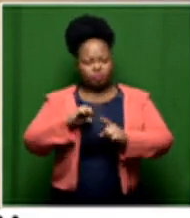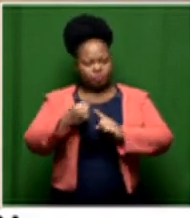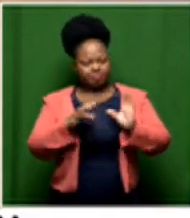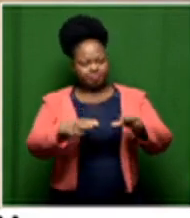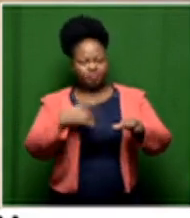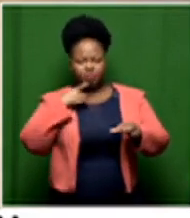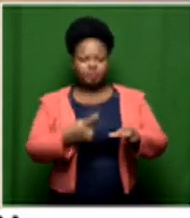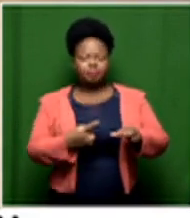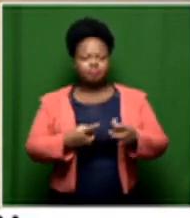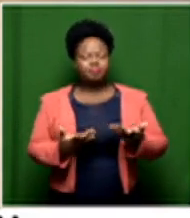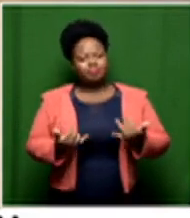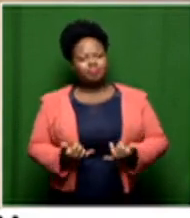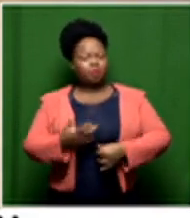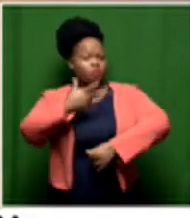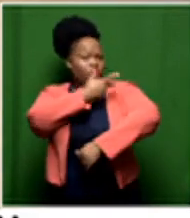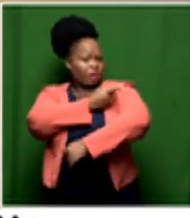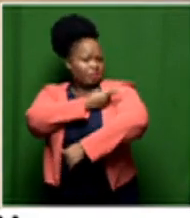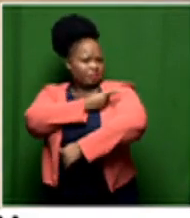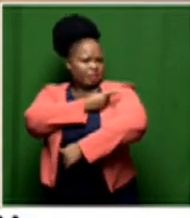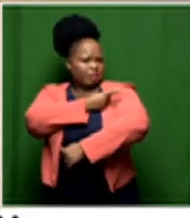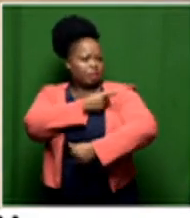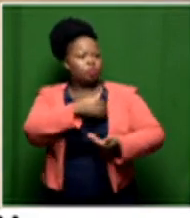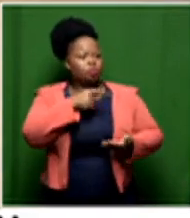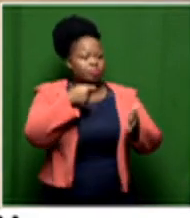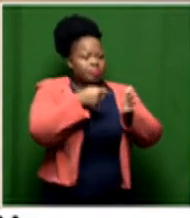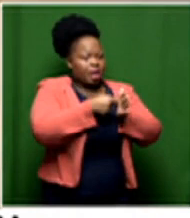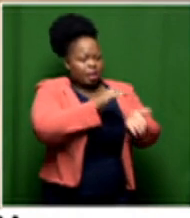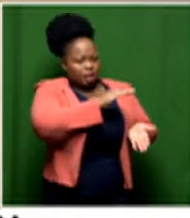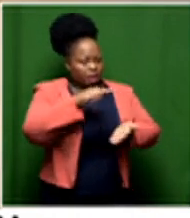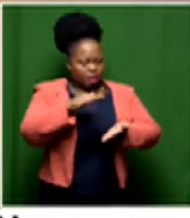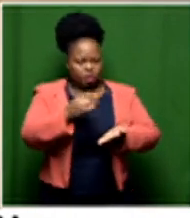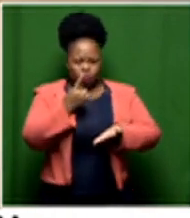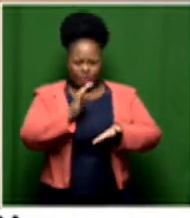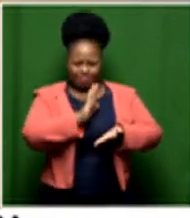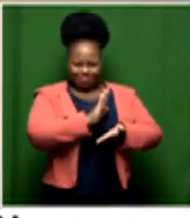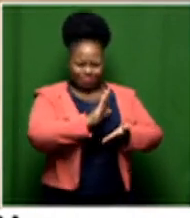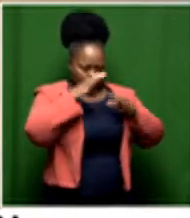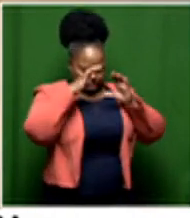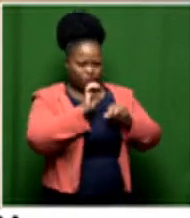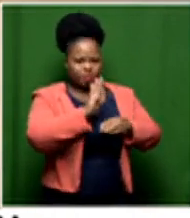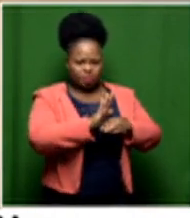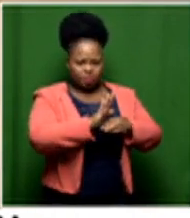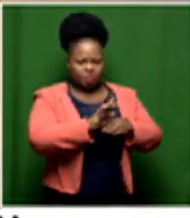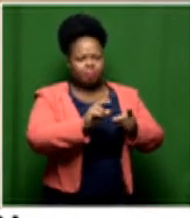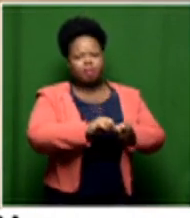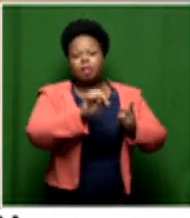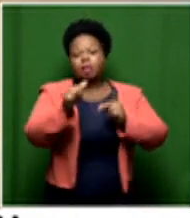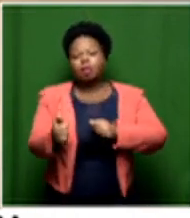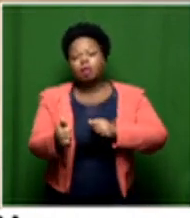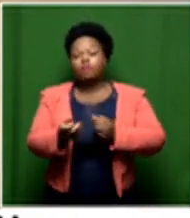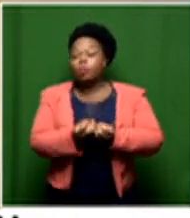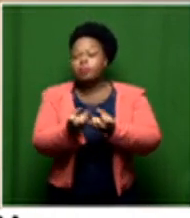that procuring the vaccine is one thing, and that needs attention. But what's the plan